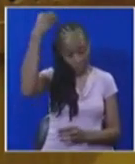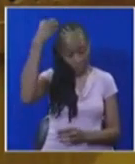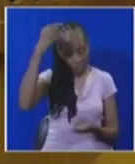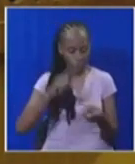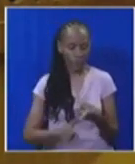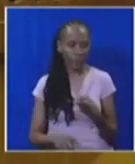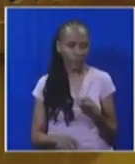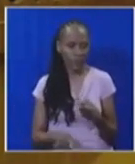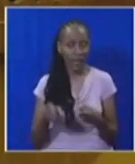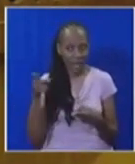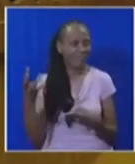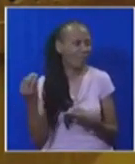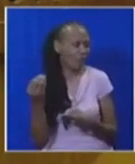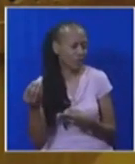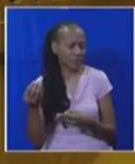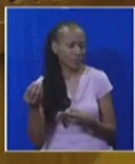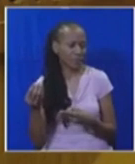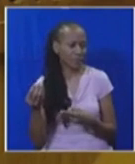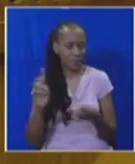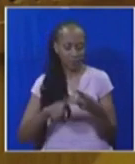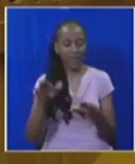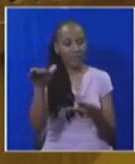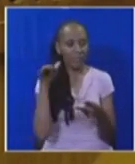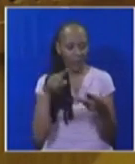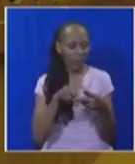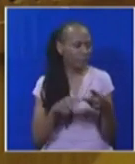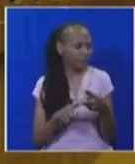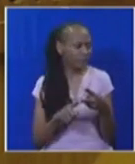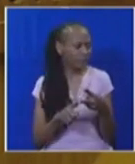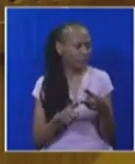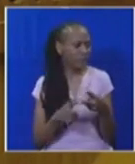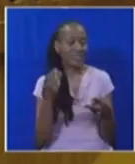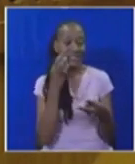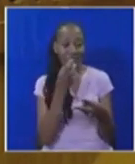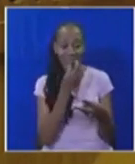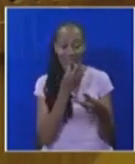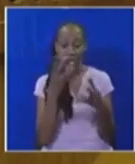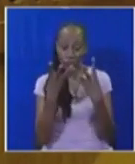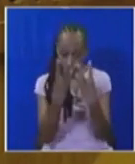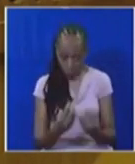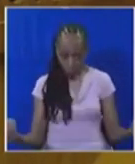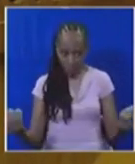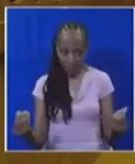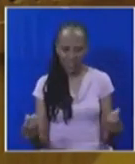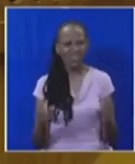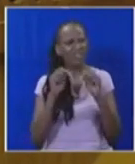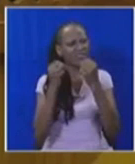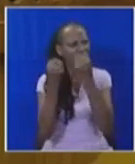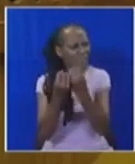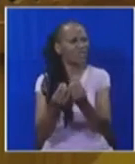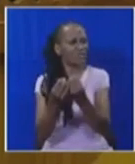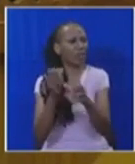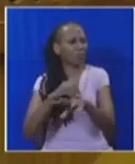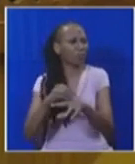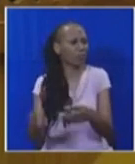one of our primary water sources, and Zimbabwe have declared the drought as a national disaster. And Botswana has indicated it will budget